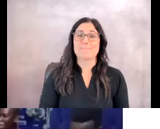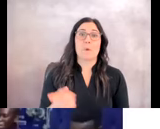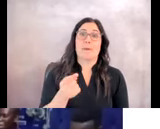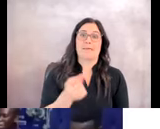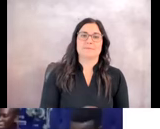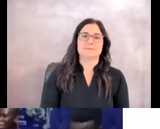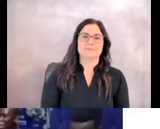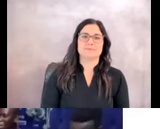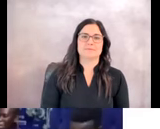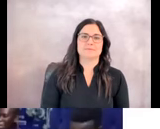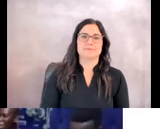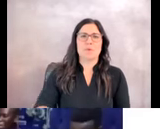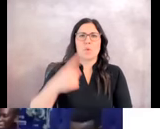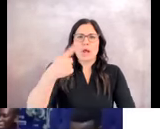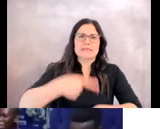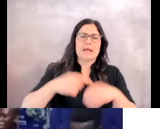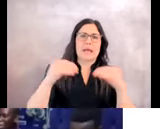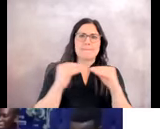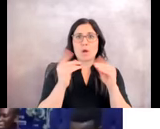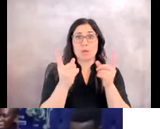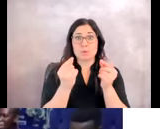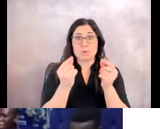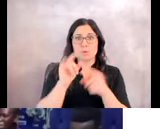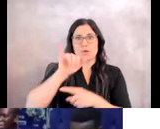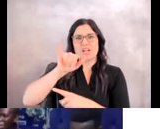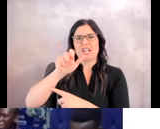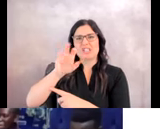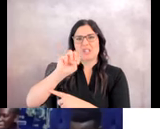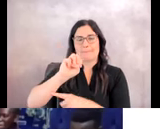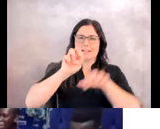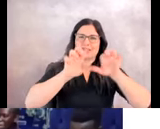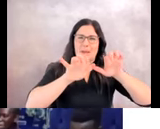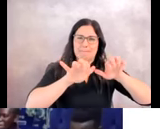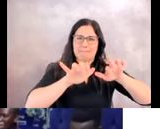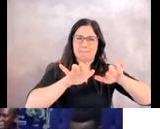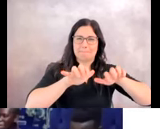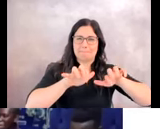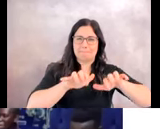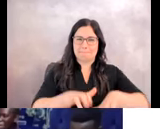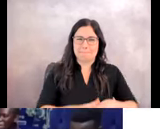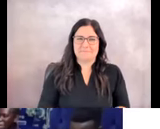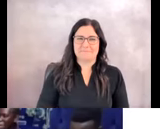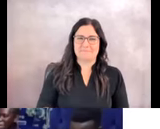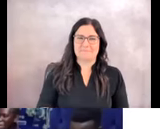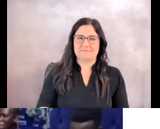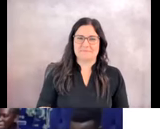We need to jam one more time. We need to do the jammy jam. So I think this is